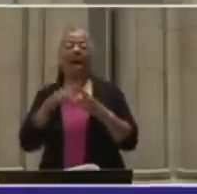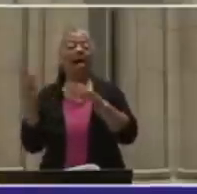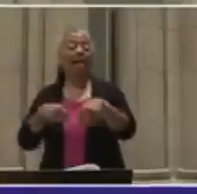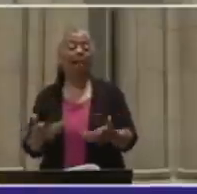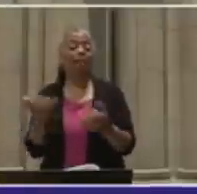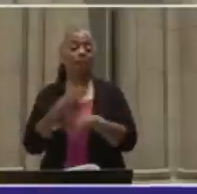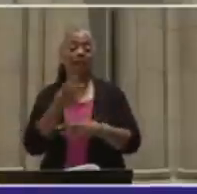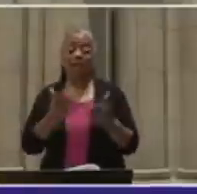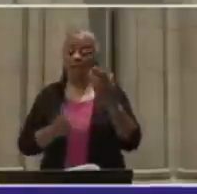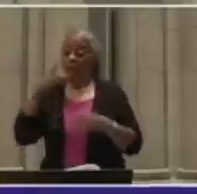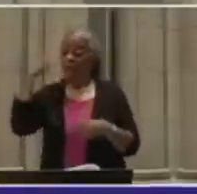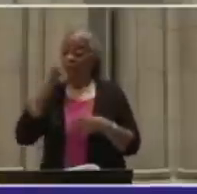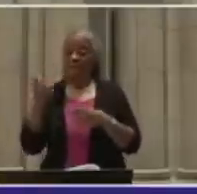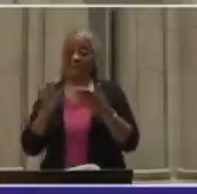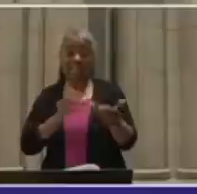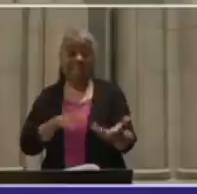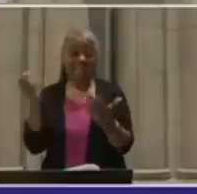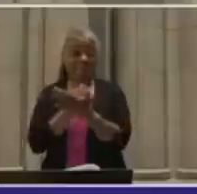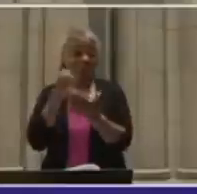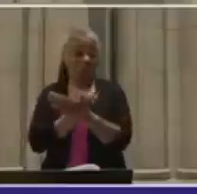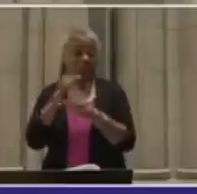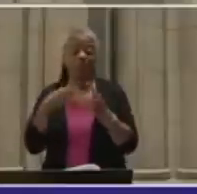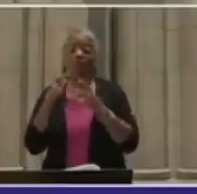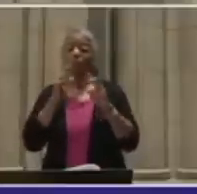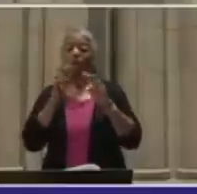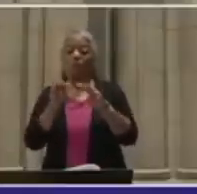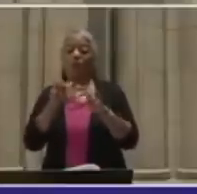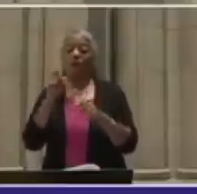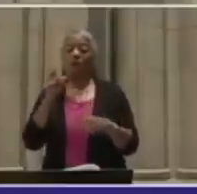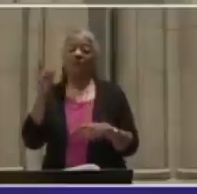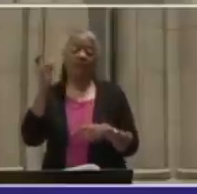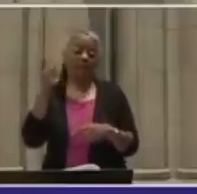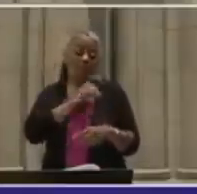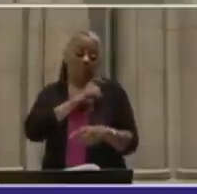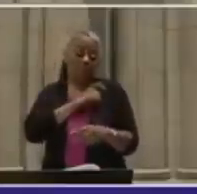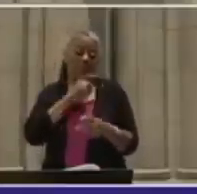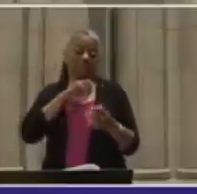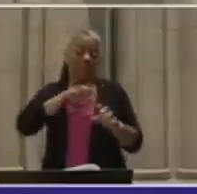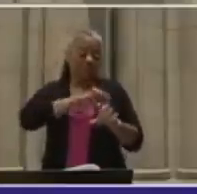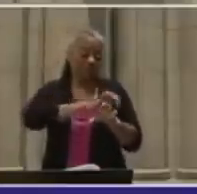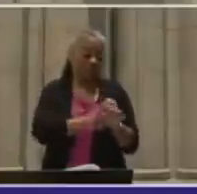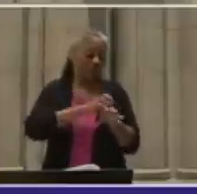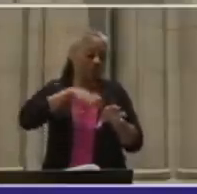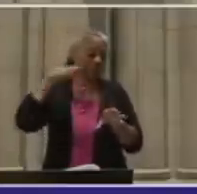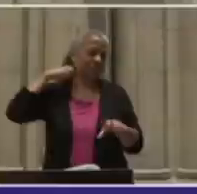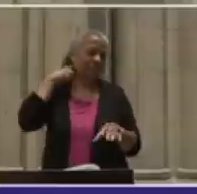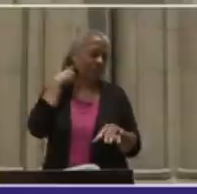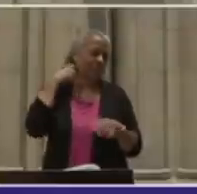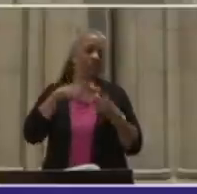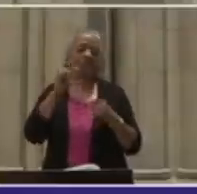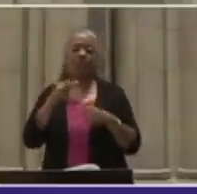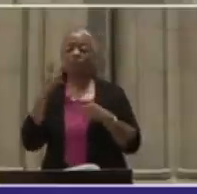to say it might look like death is winning when we watch a police officer choke the life out of a fellow human on TV, or when we